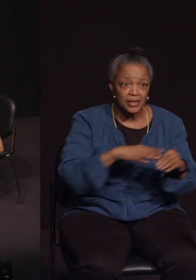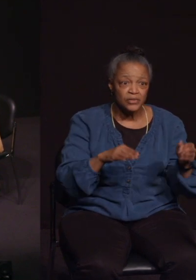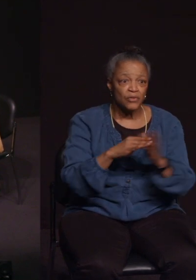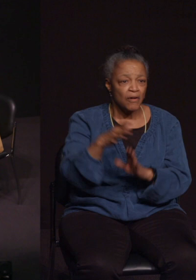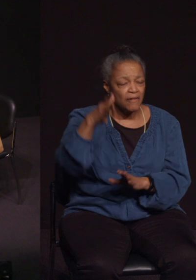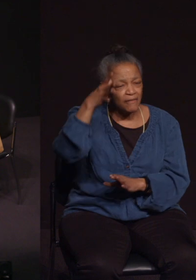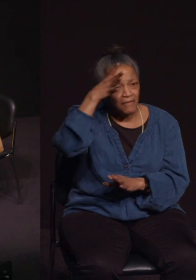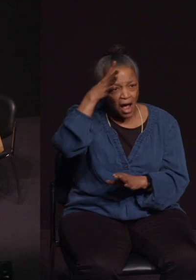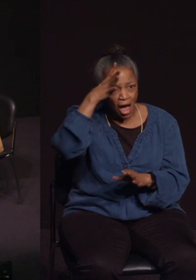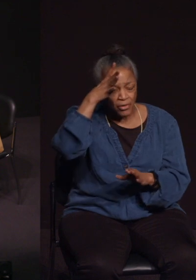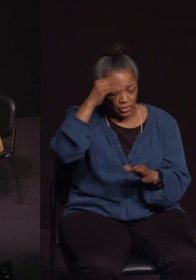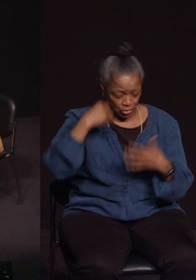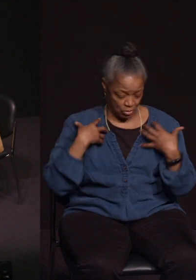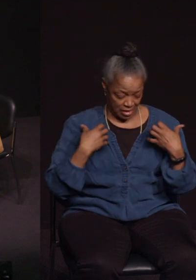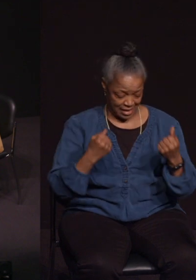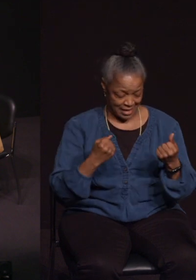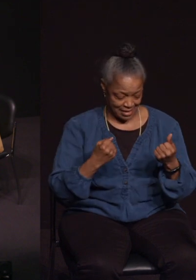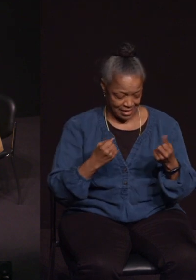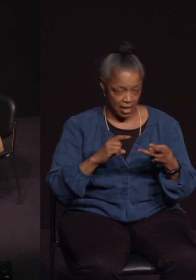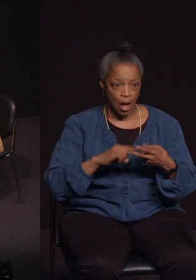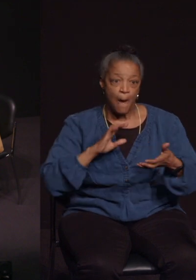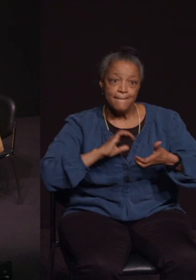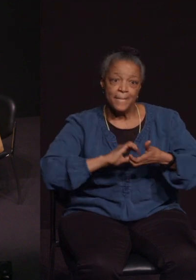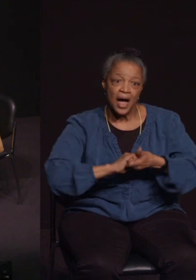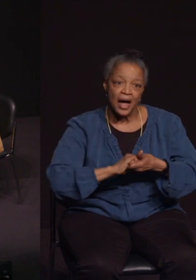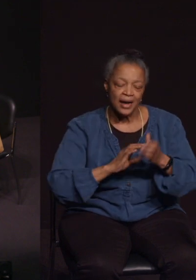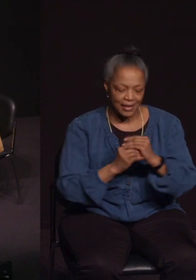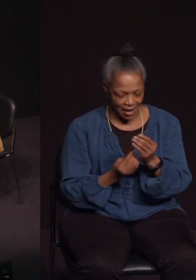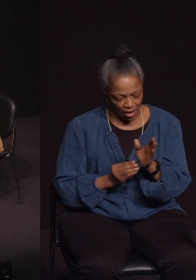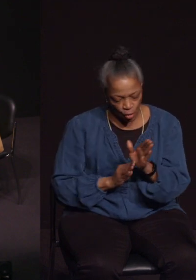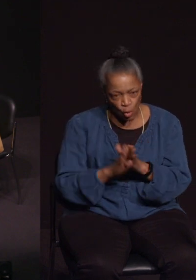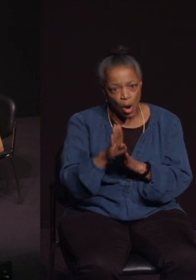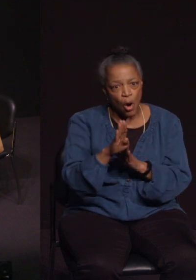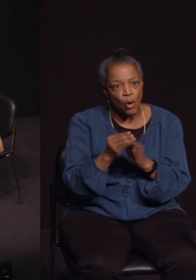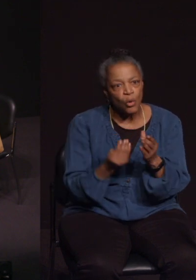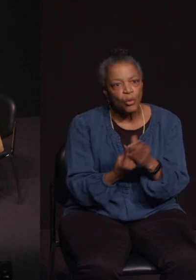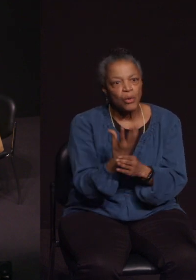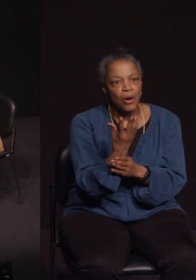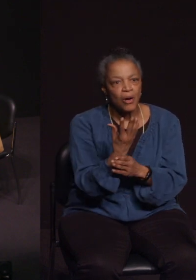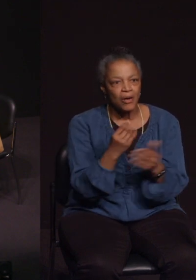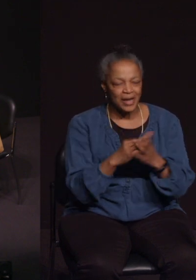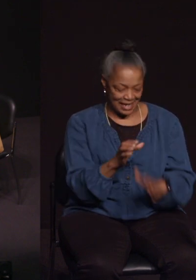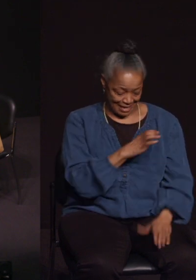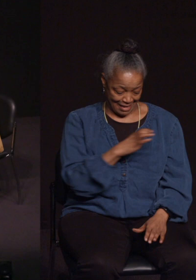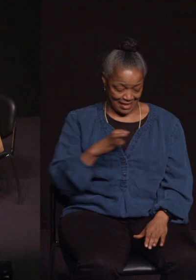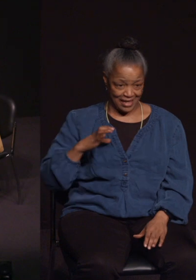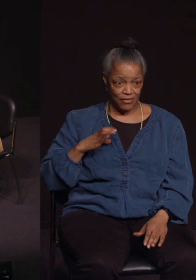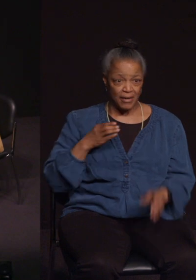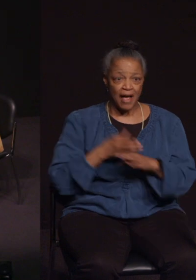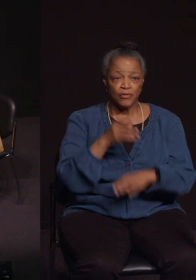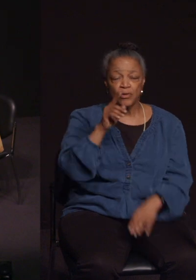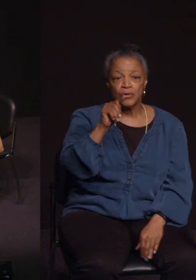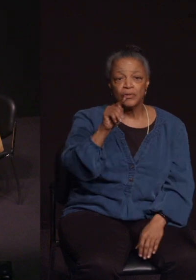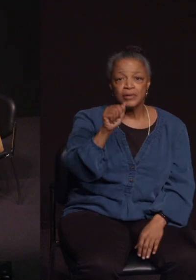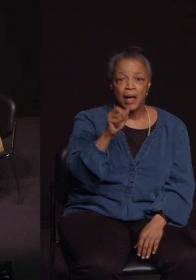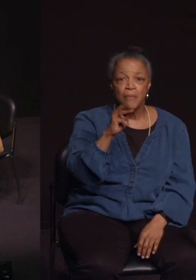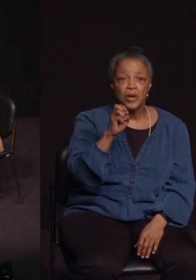bond, and grow. And Chosen Fathers came from when we were in Cleveland after Tamir Rice